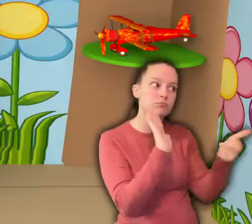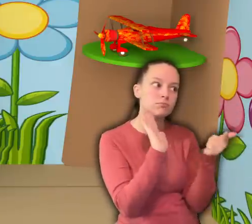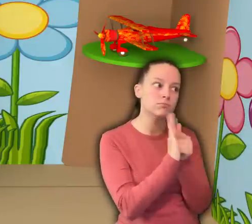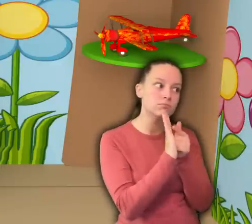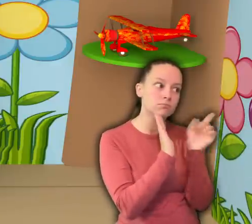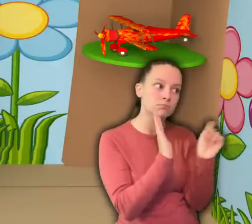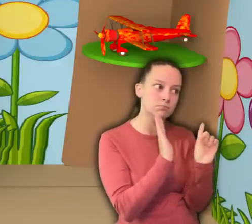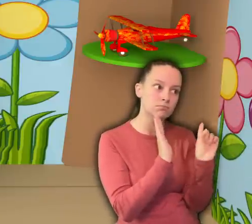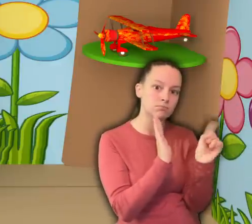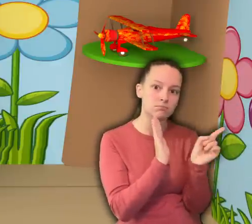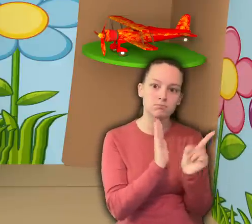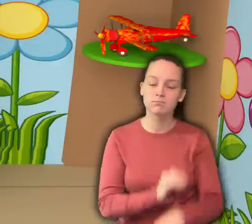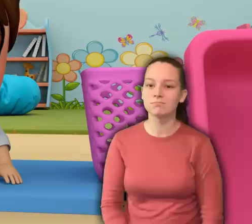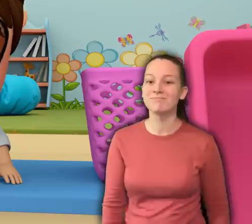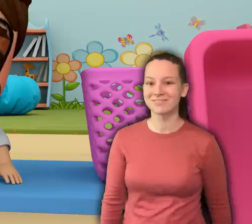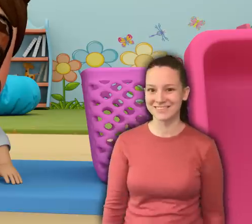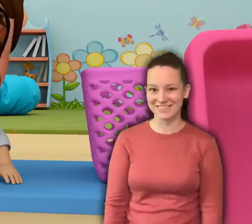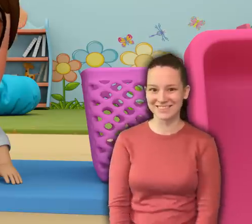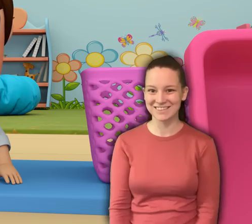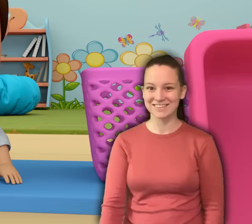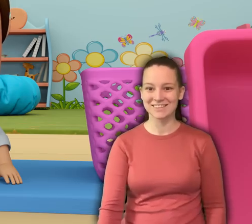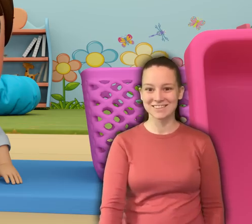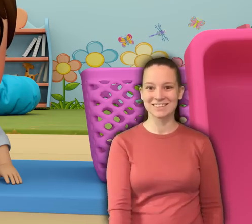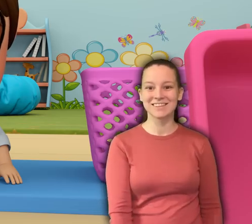monkeys jumping on the bed